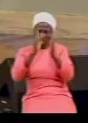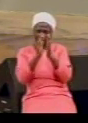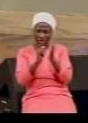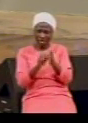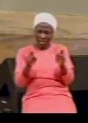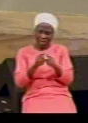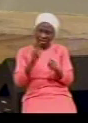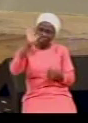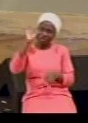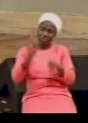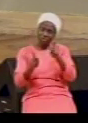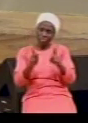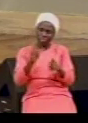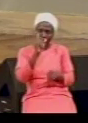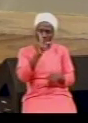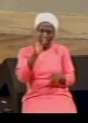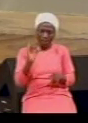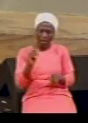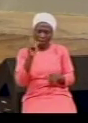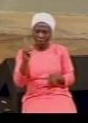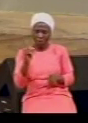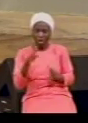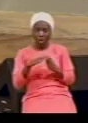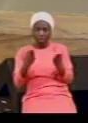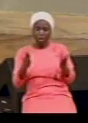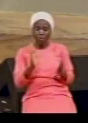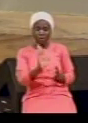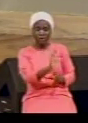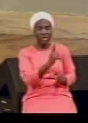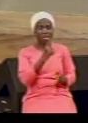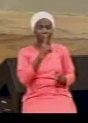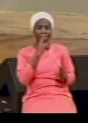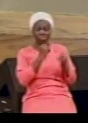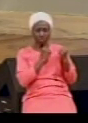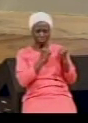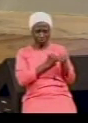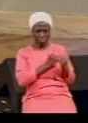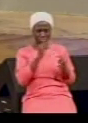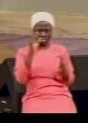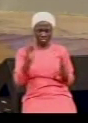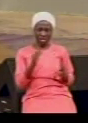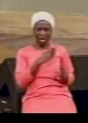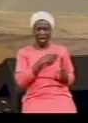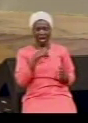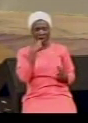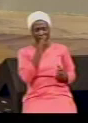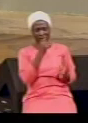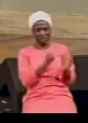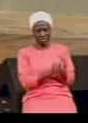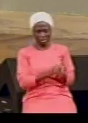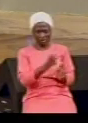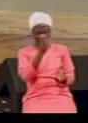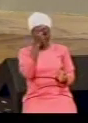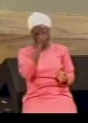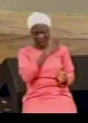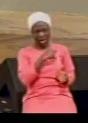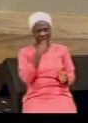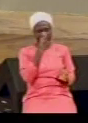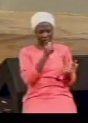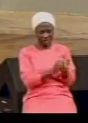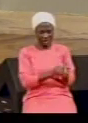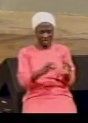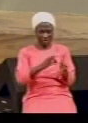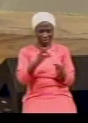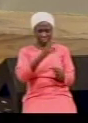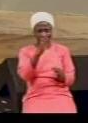by one, they open their mouths courageously, and they tell that demon, and they tell that